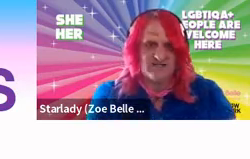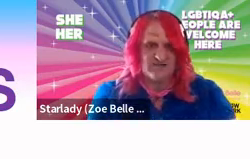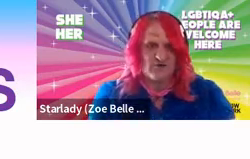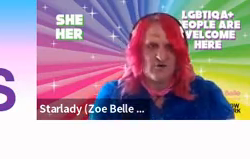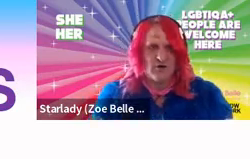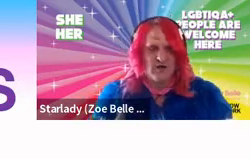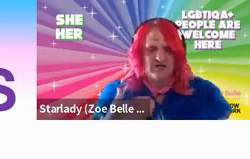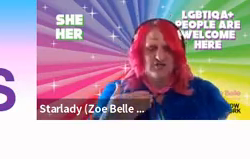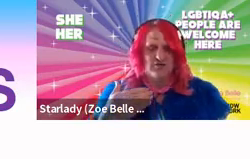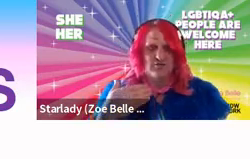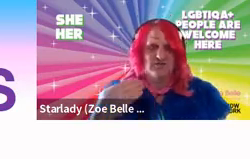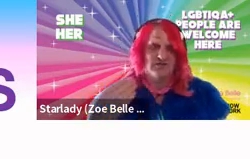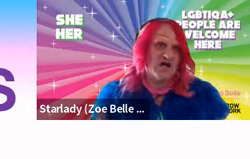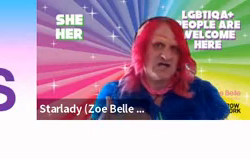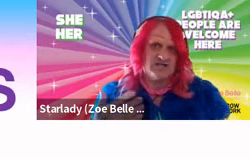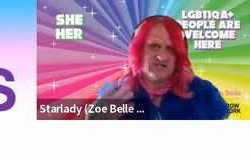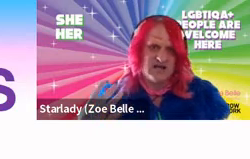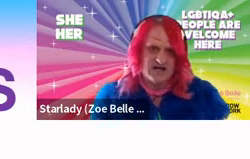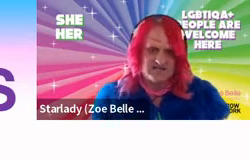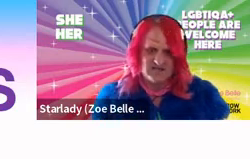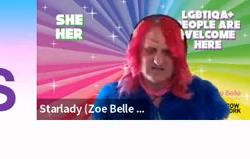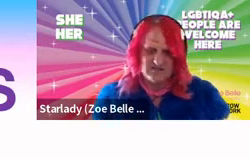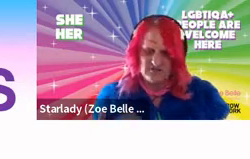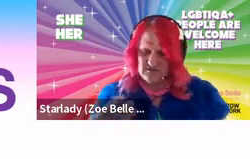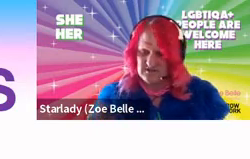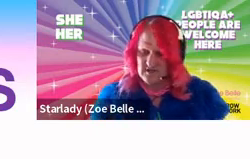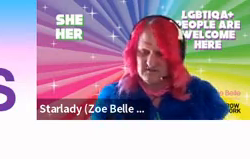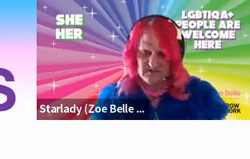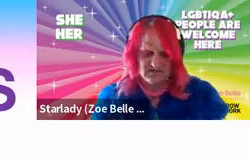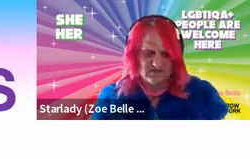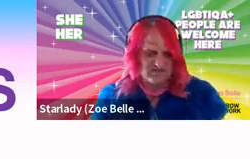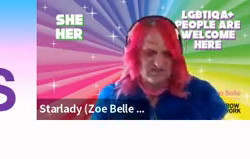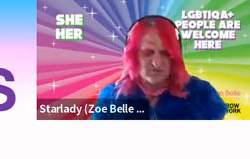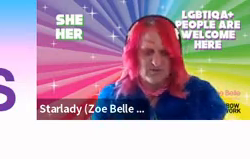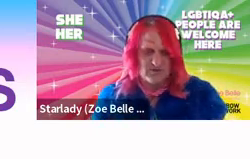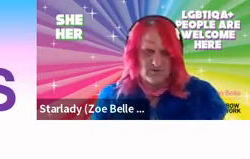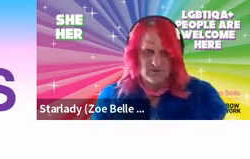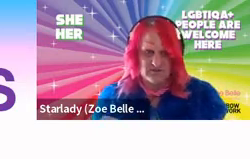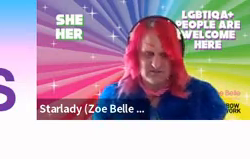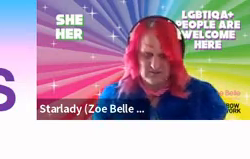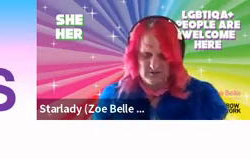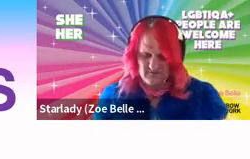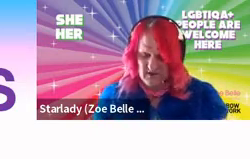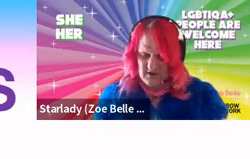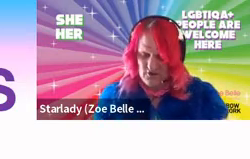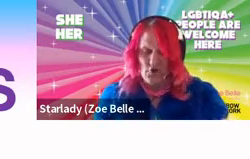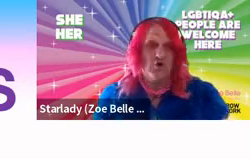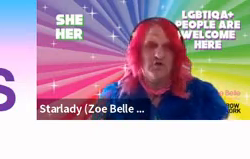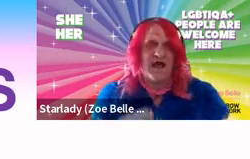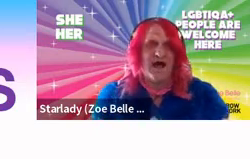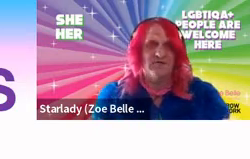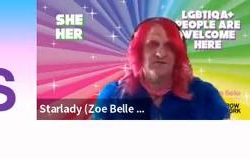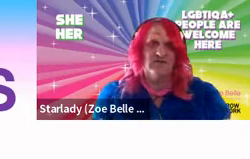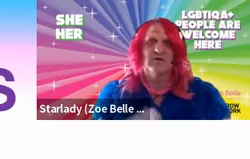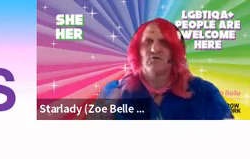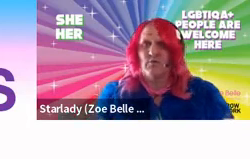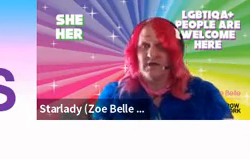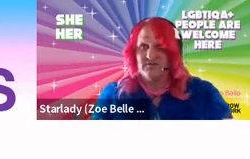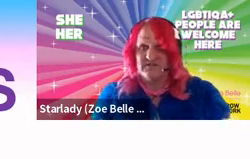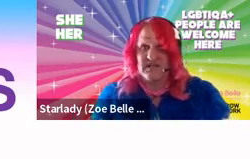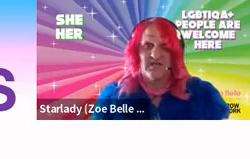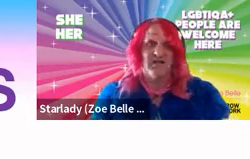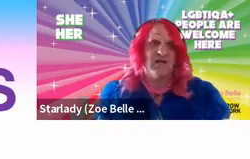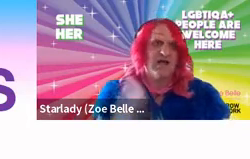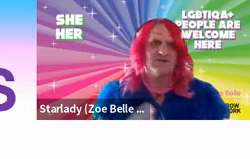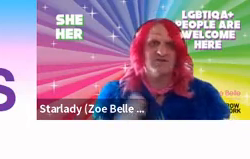thrown at us or to deny us access to services. And it's just really good to sort of call it out